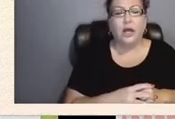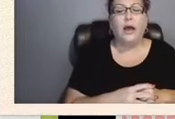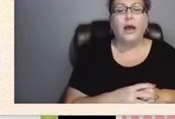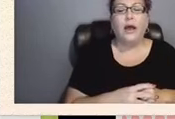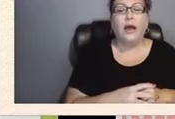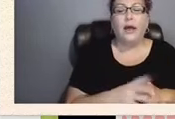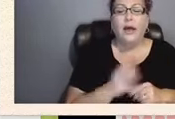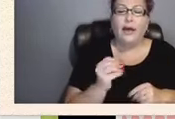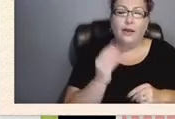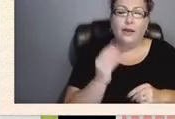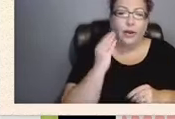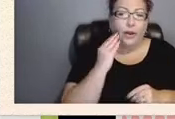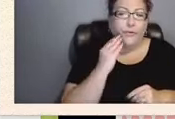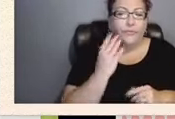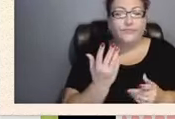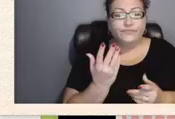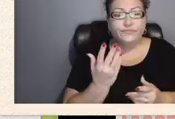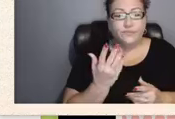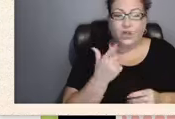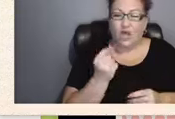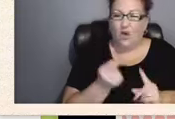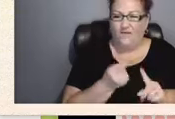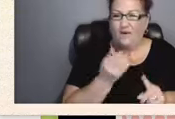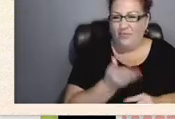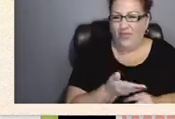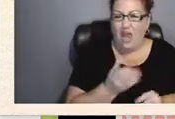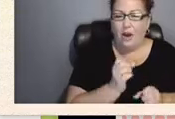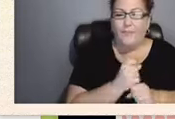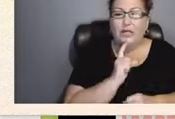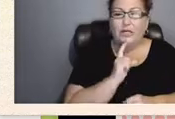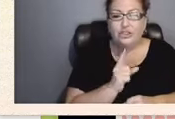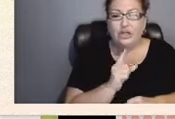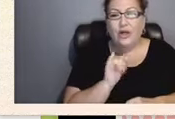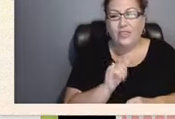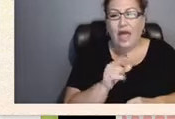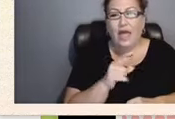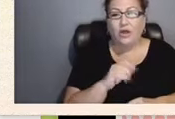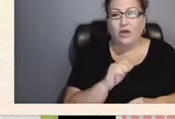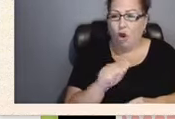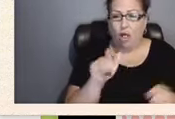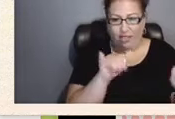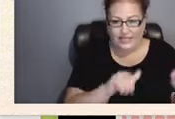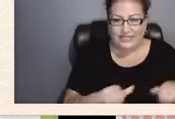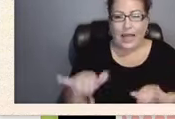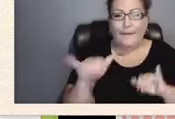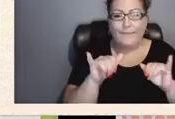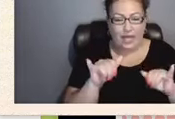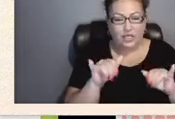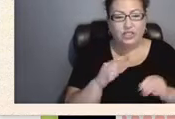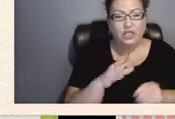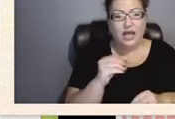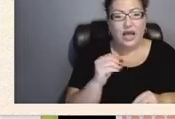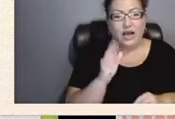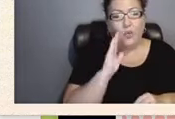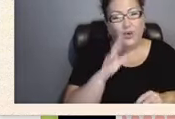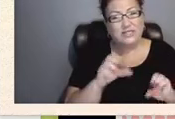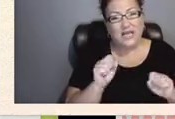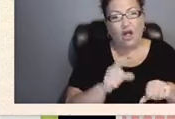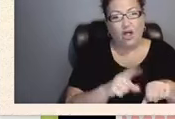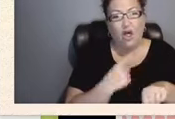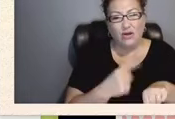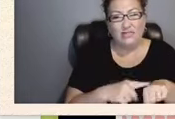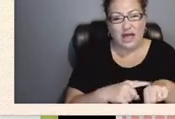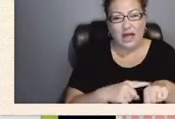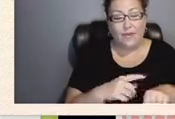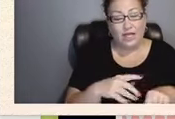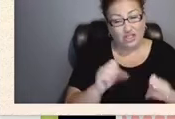know, go from there, make sure that you're all on the same page. It's going to take a long time. It took us